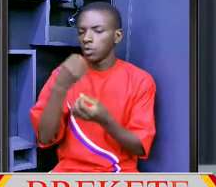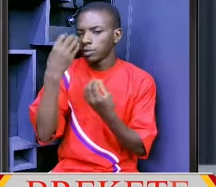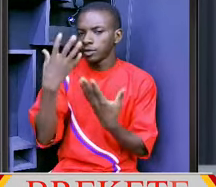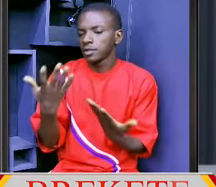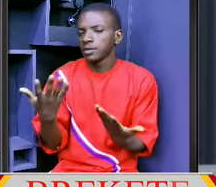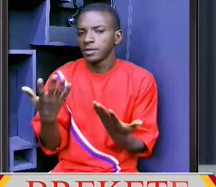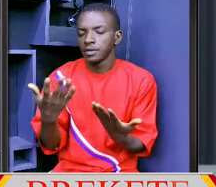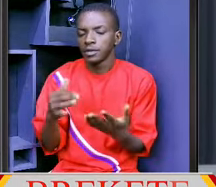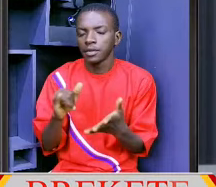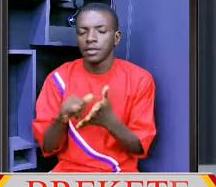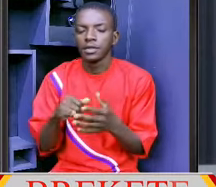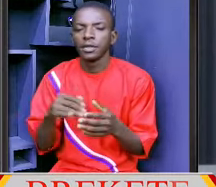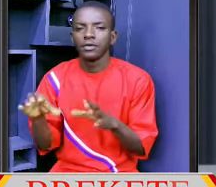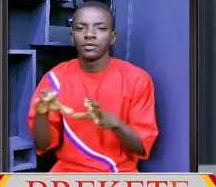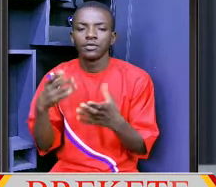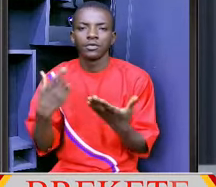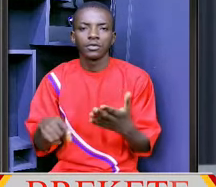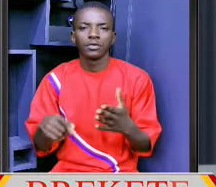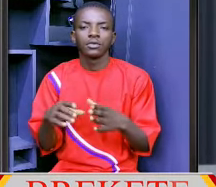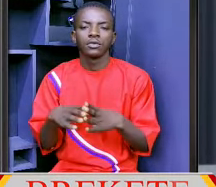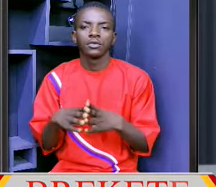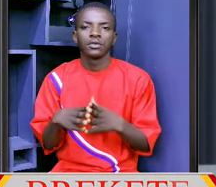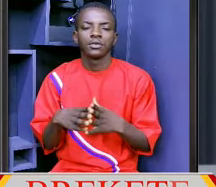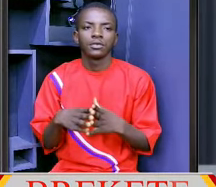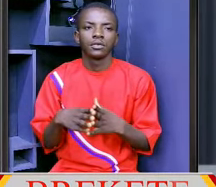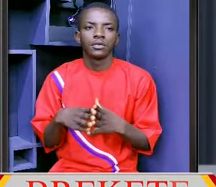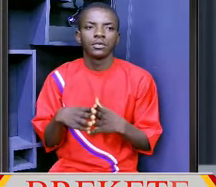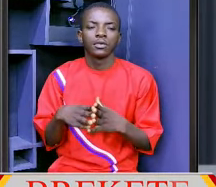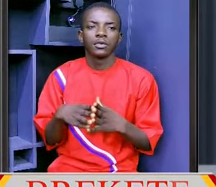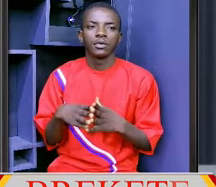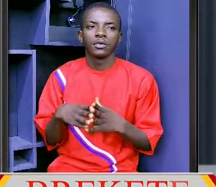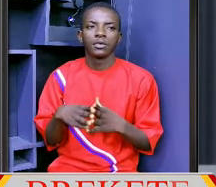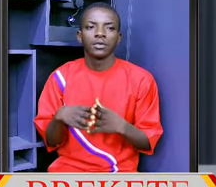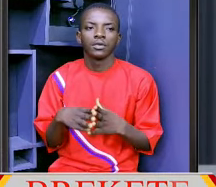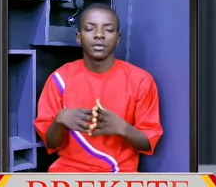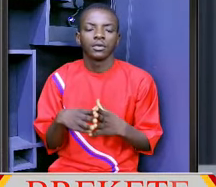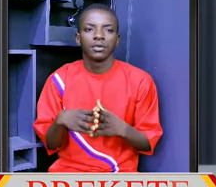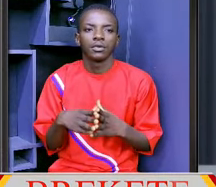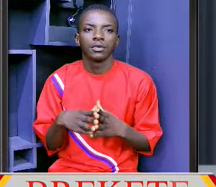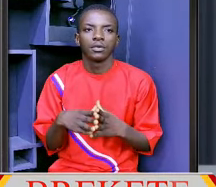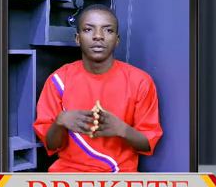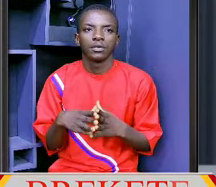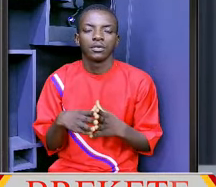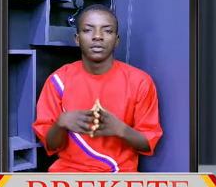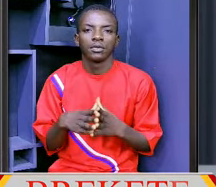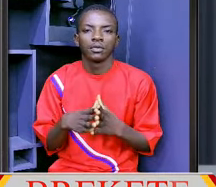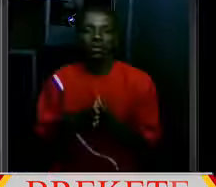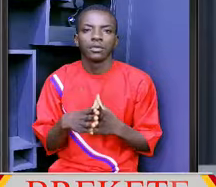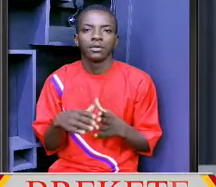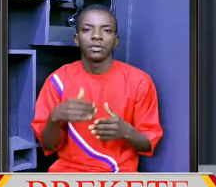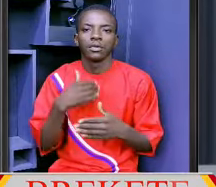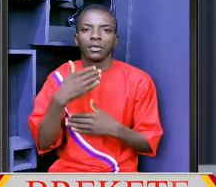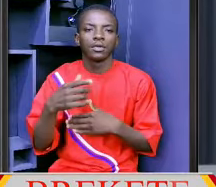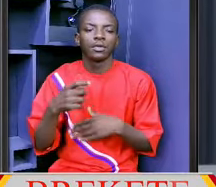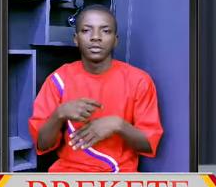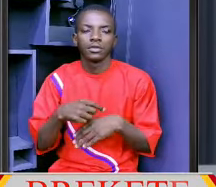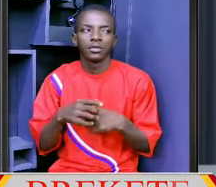now. See those lights where they talk. Okay. No, you don't already give update. No need to come again. But next